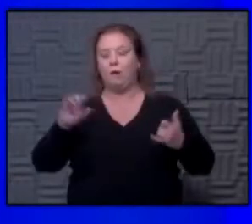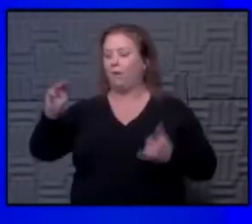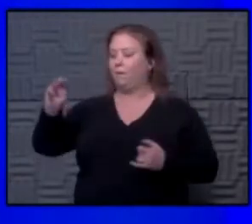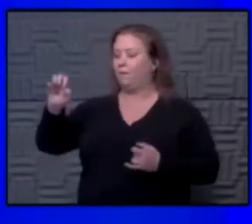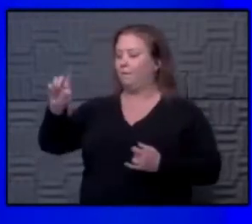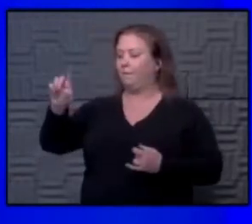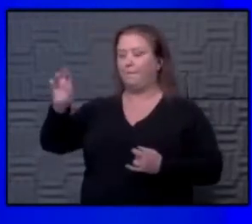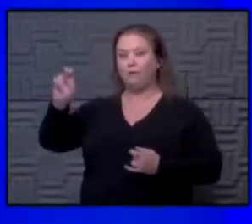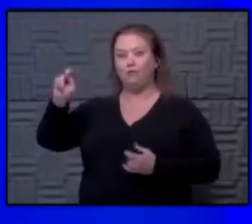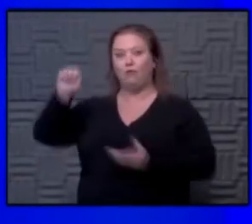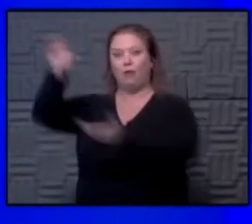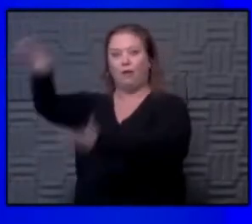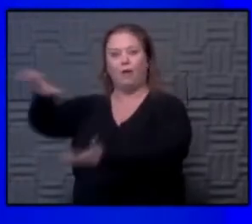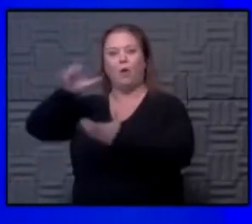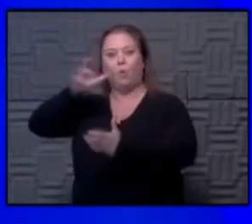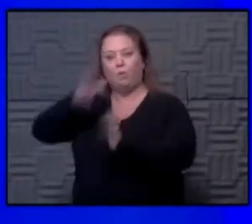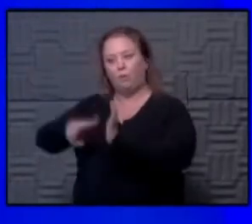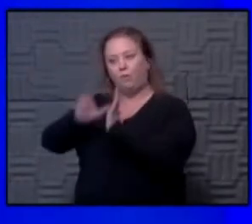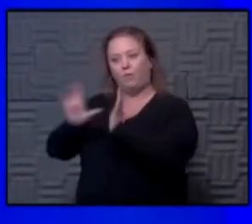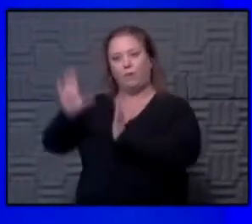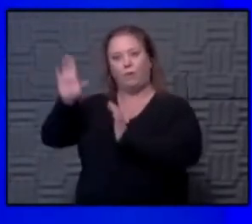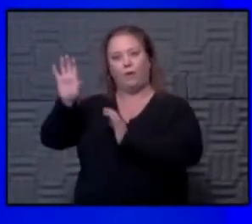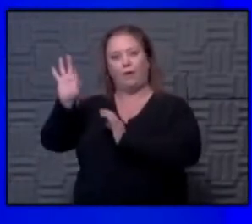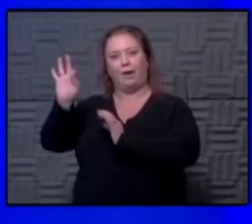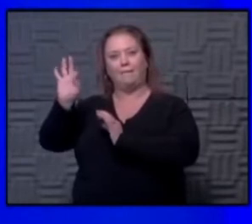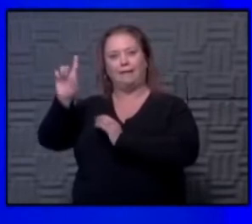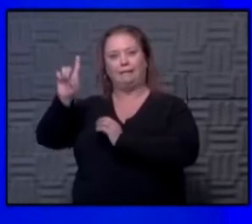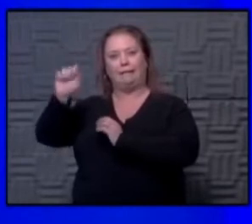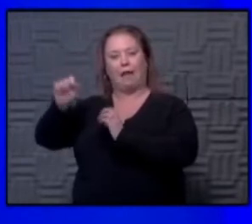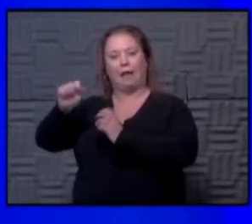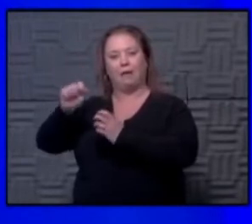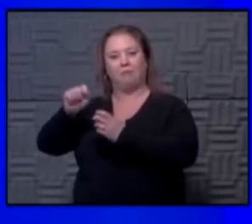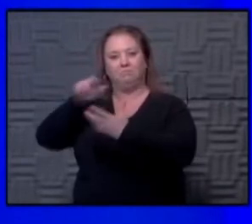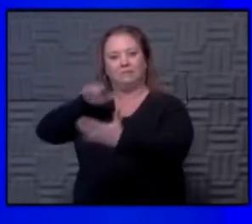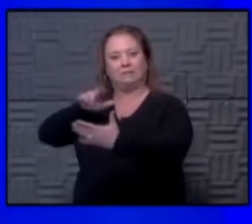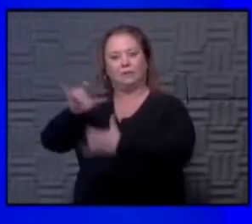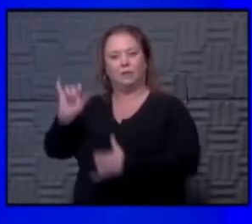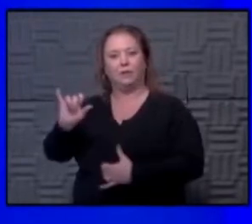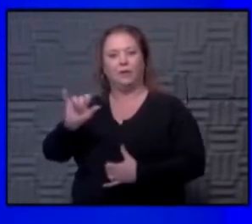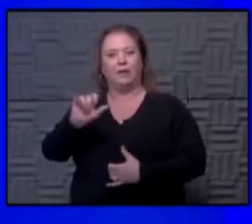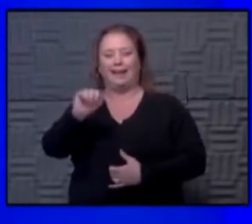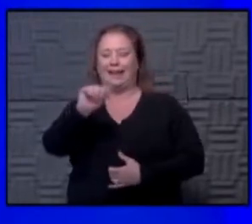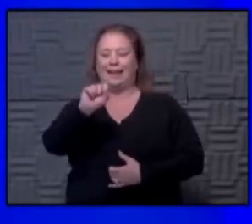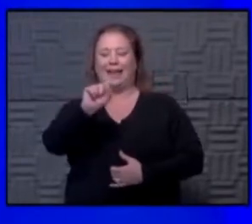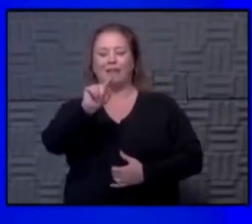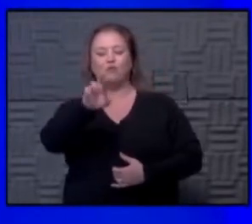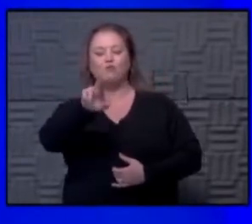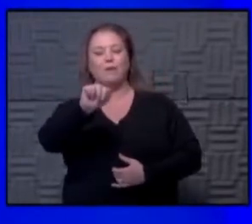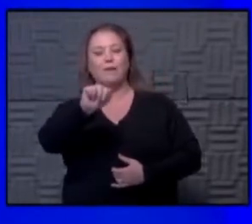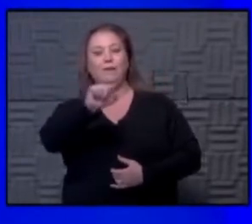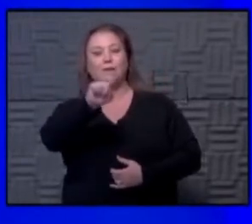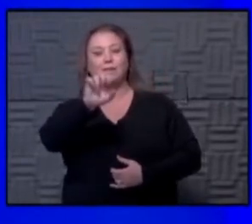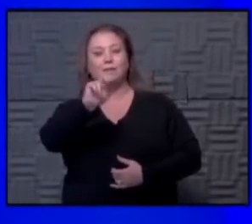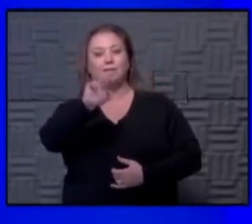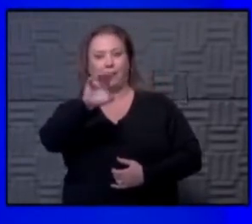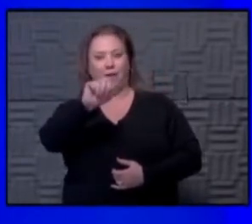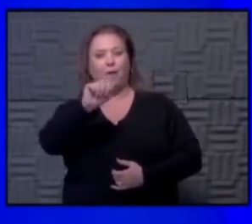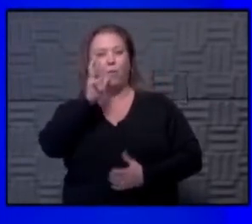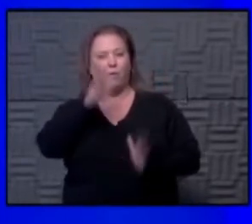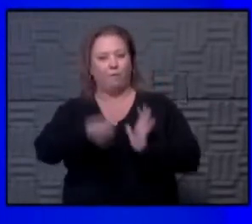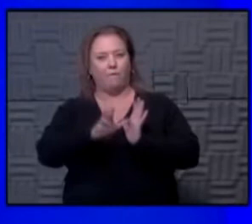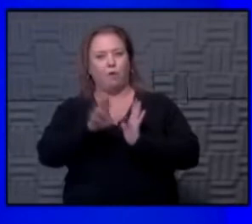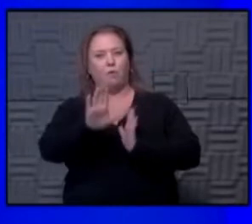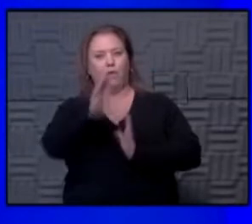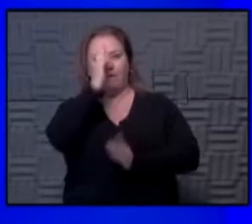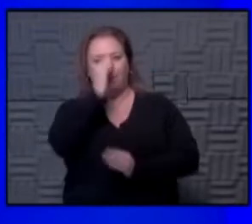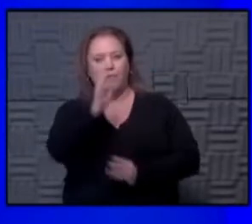Moderna comes out, we want to review that FDA briefing and any other data behind that. And then, of course, with AstraZeneca, all of that as well. So I think,